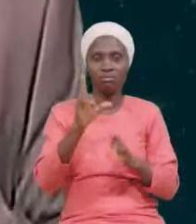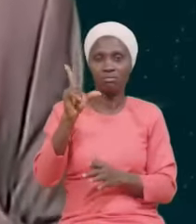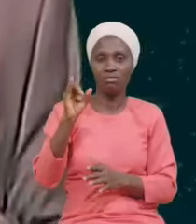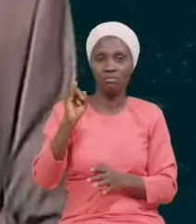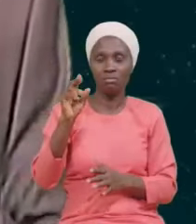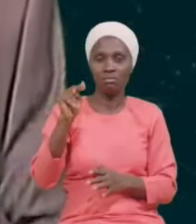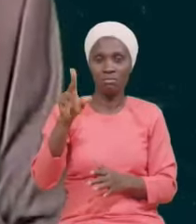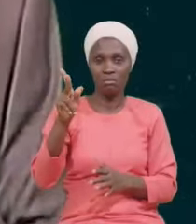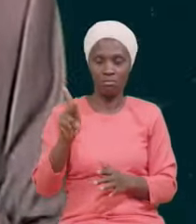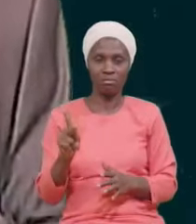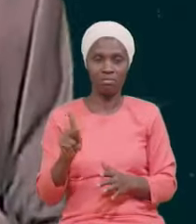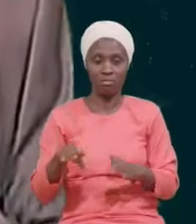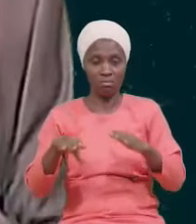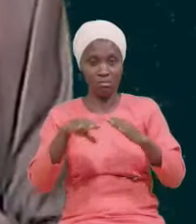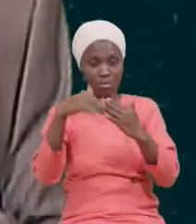below